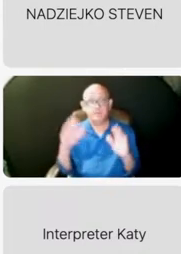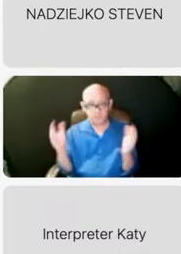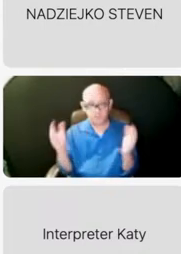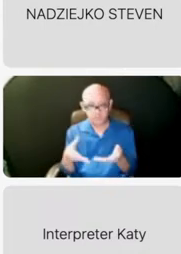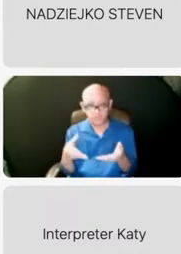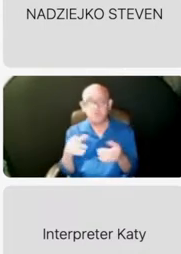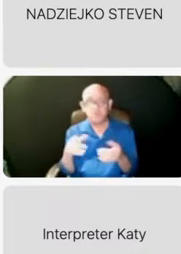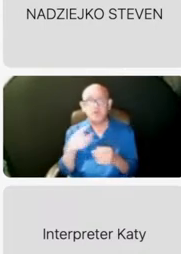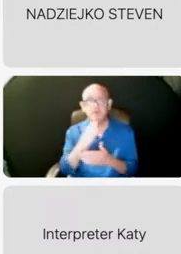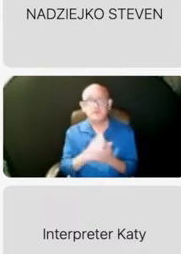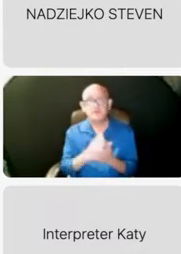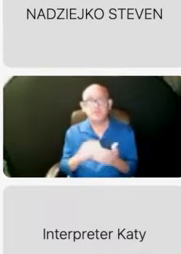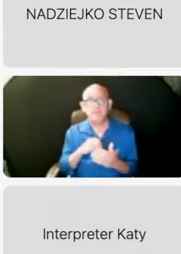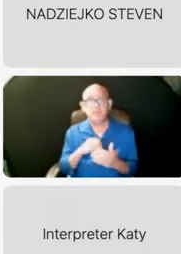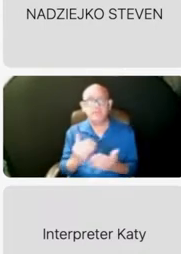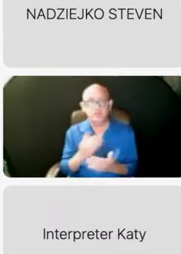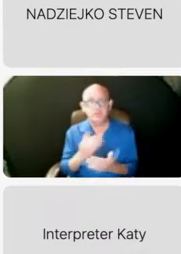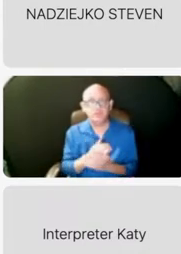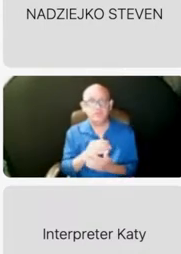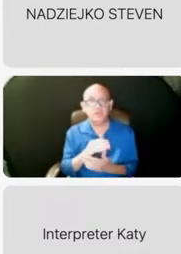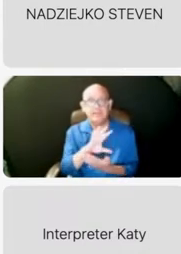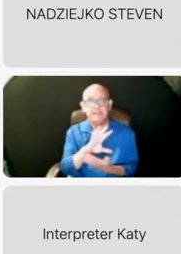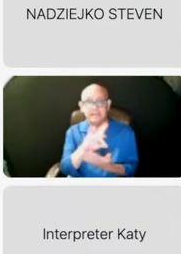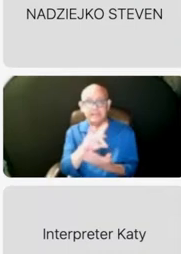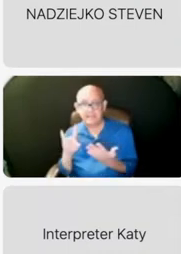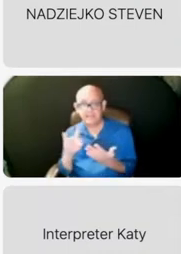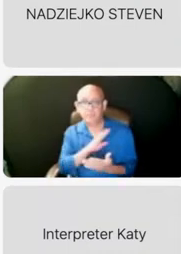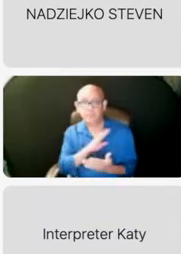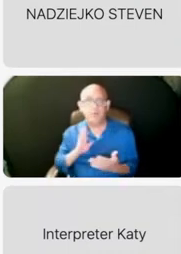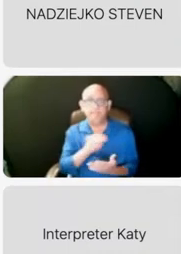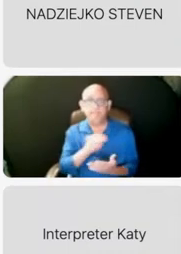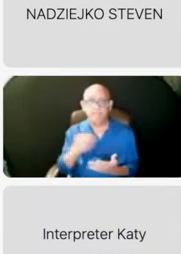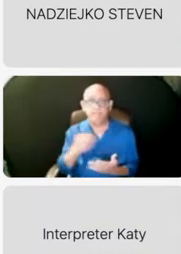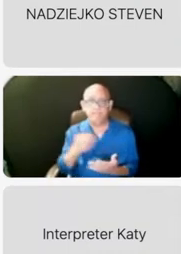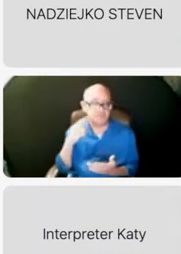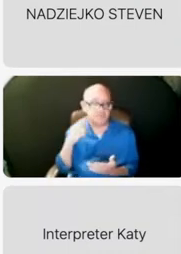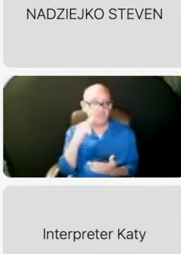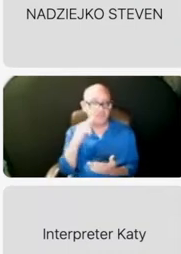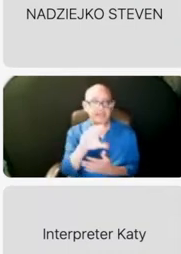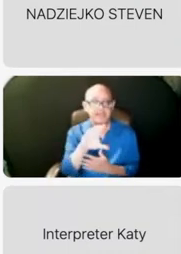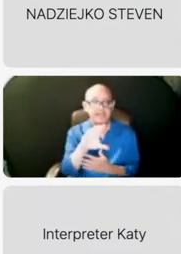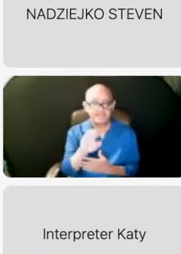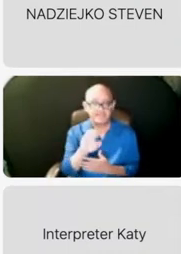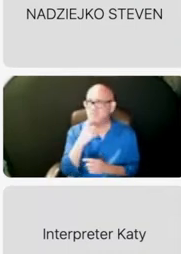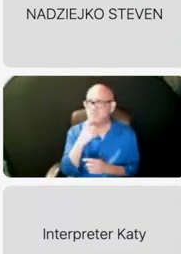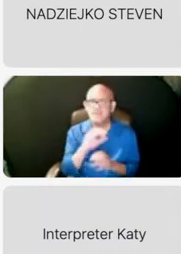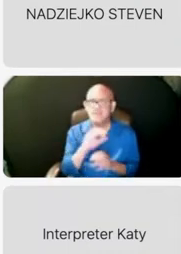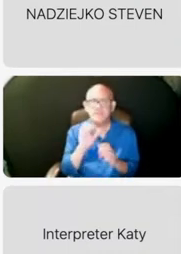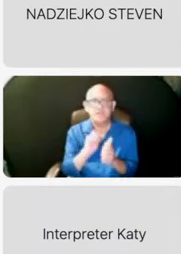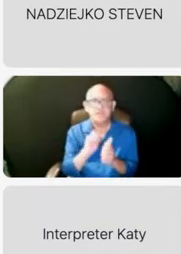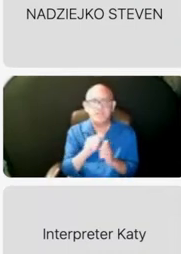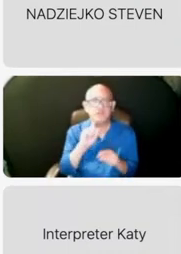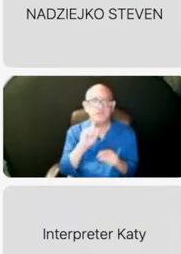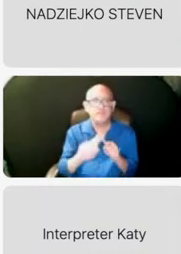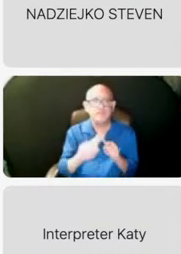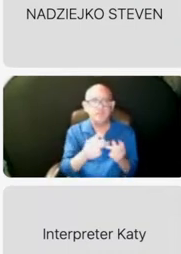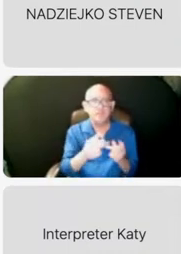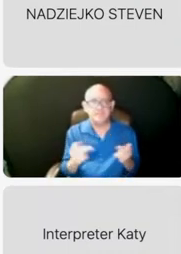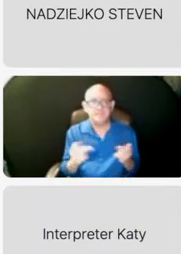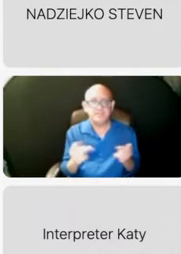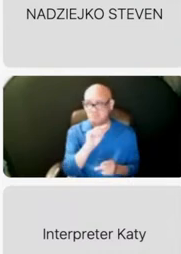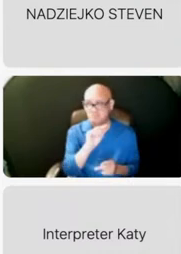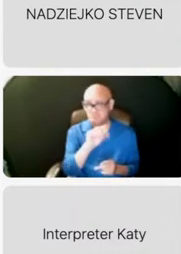new elected board members for ace ace had an election for multiple positions now everybody was able to make